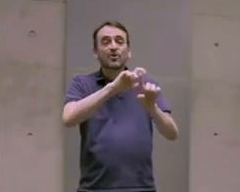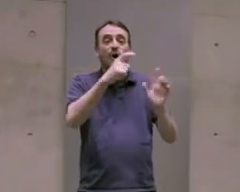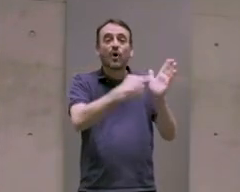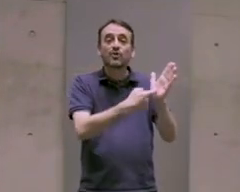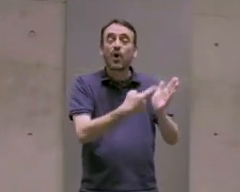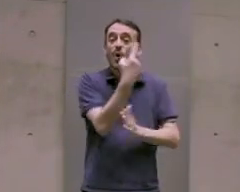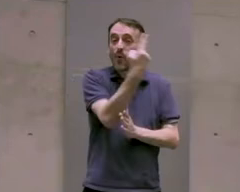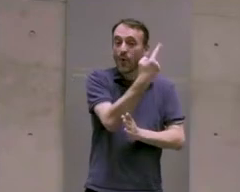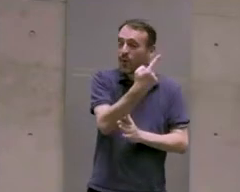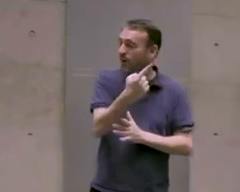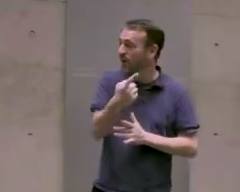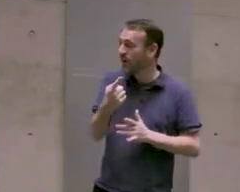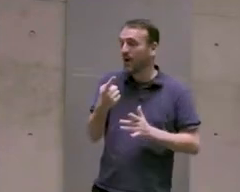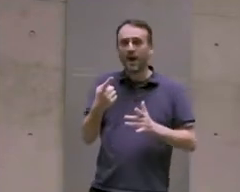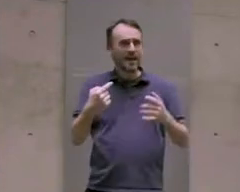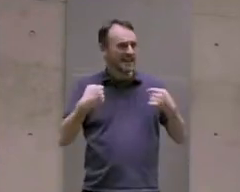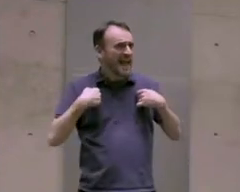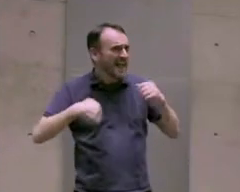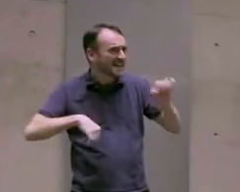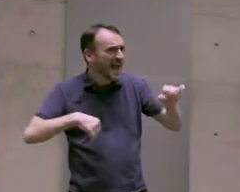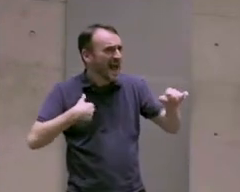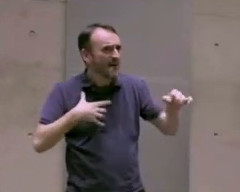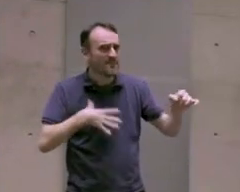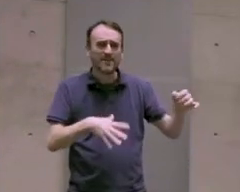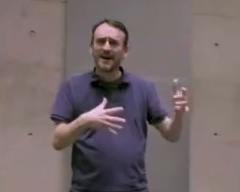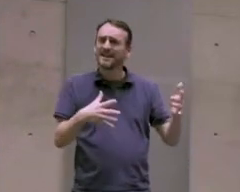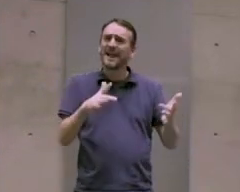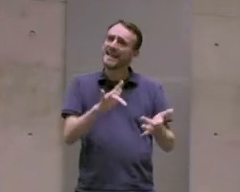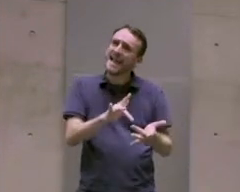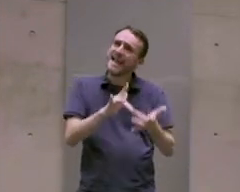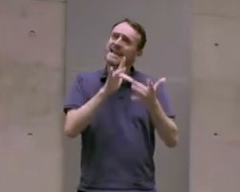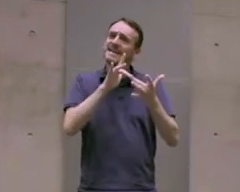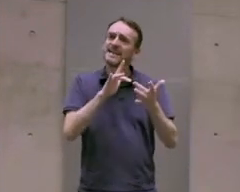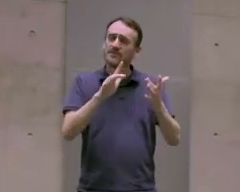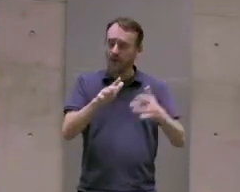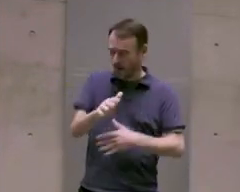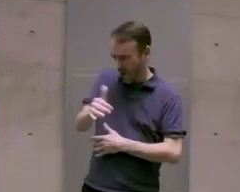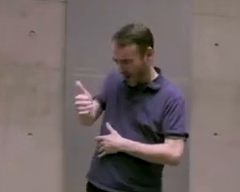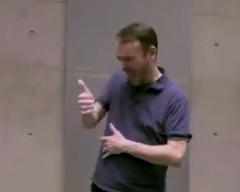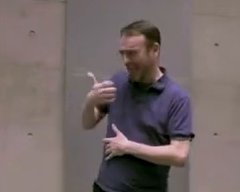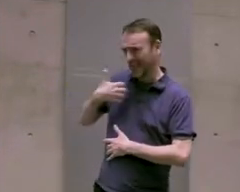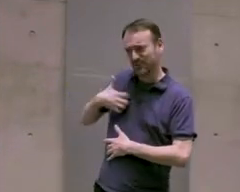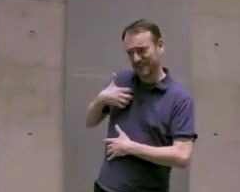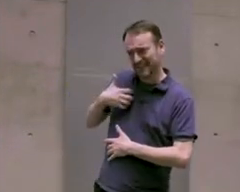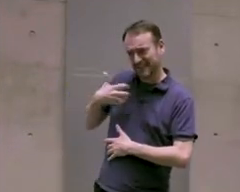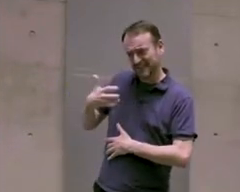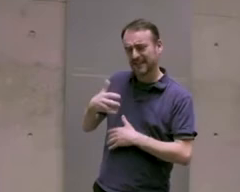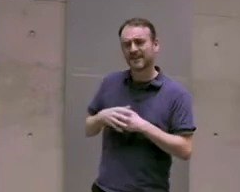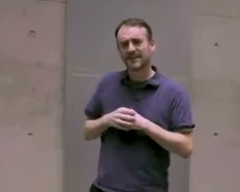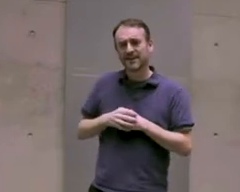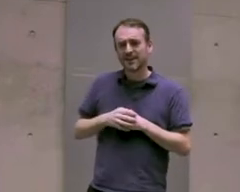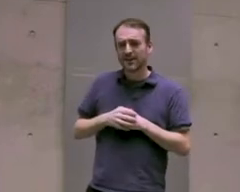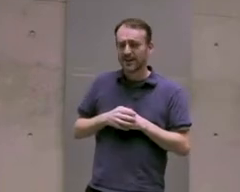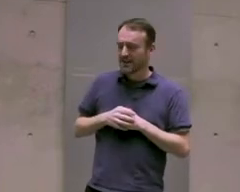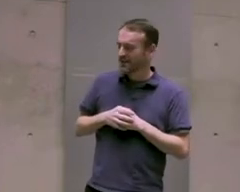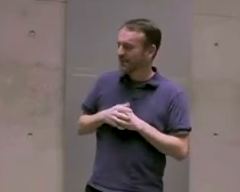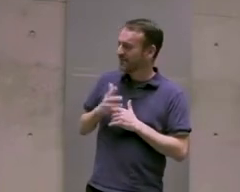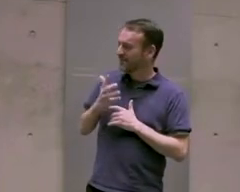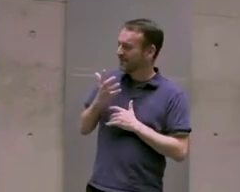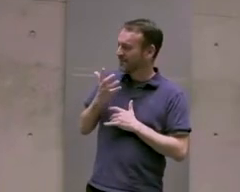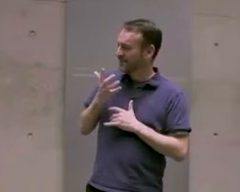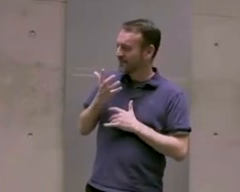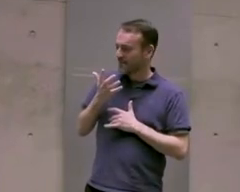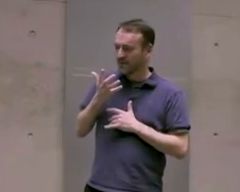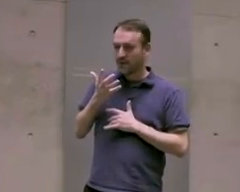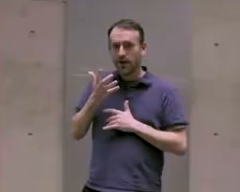given it's waned a little recent years. Oh, okay, but interesting. But if you were given access to that